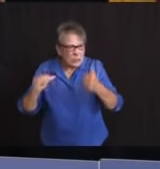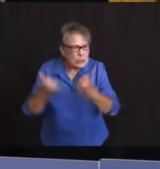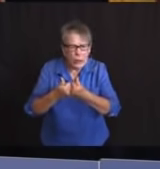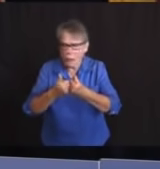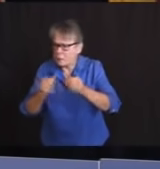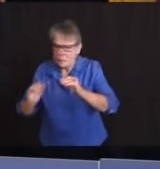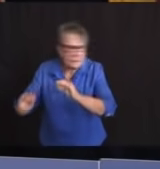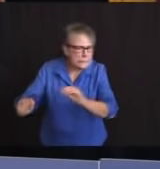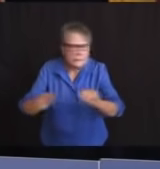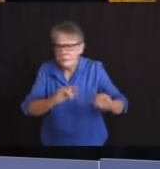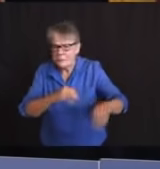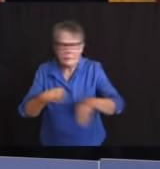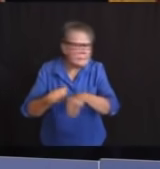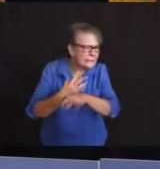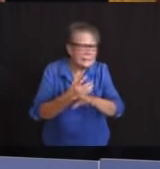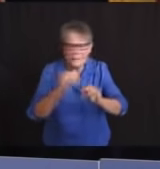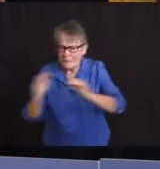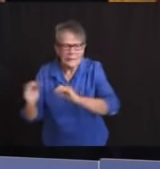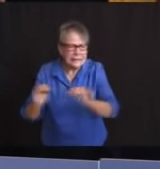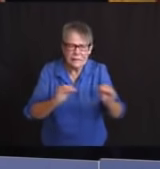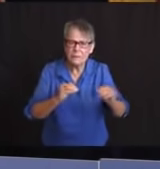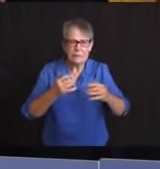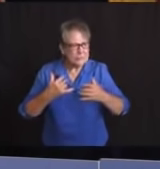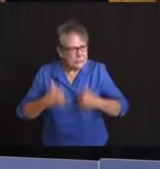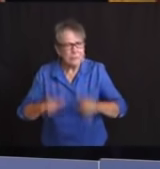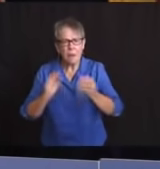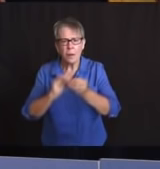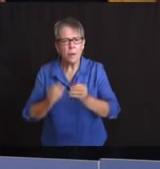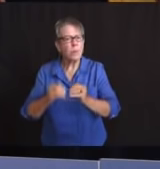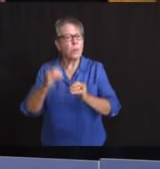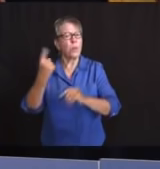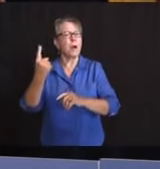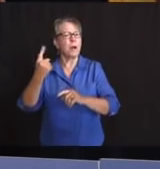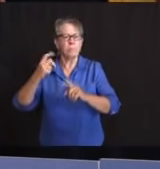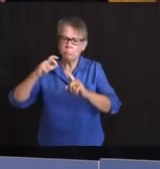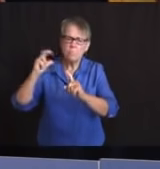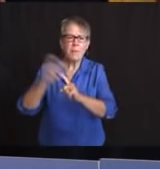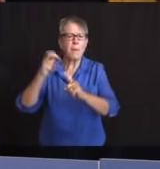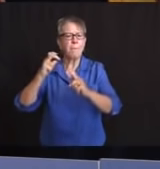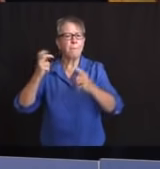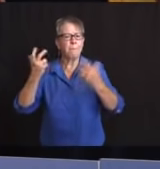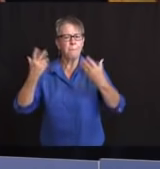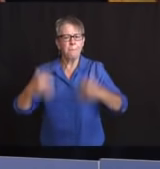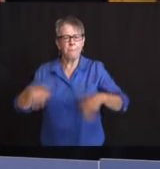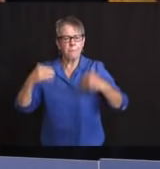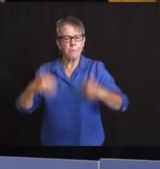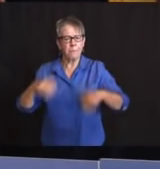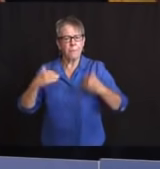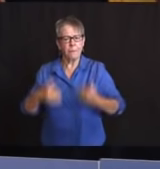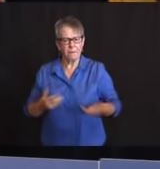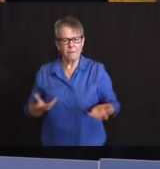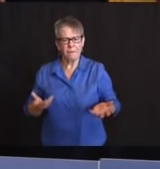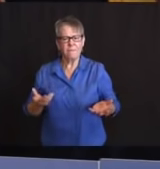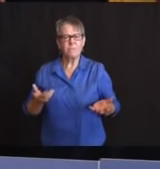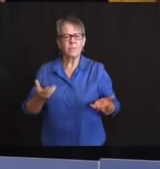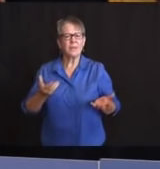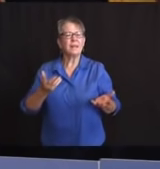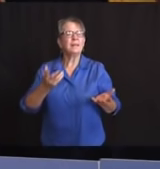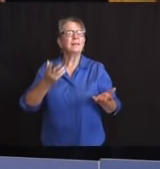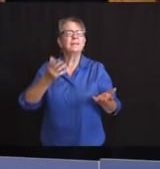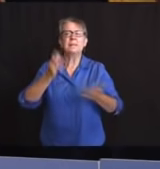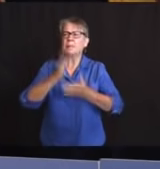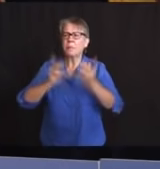unbending, one-size-fits-all approach. That doesn't work in a state as diverse as New Jersey. What does work is